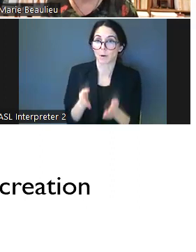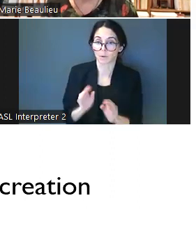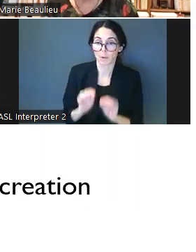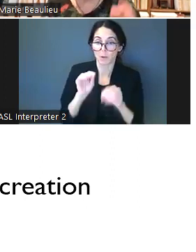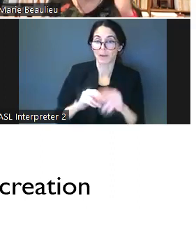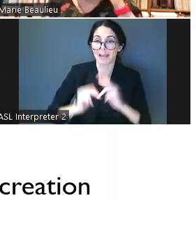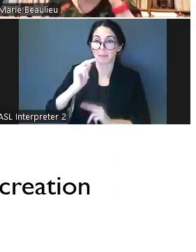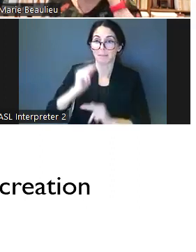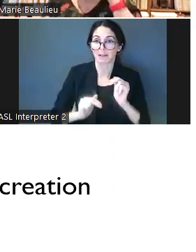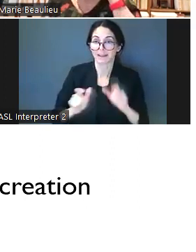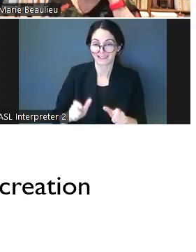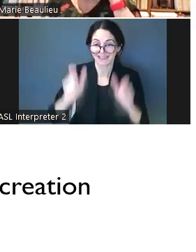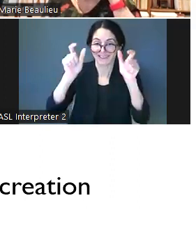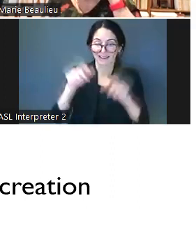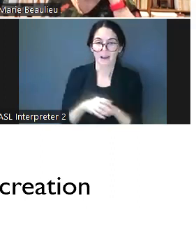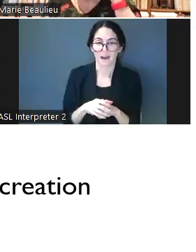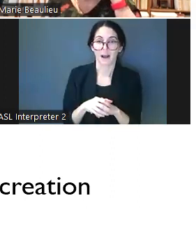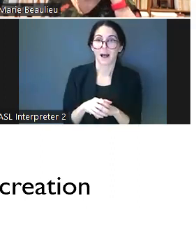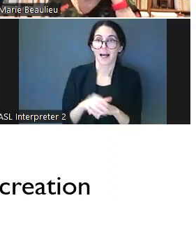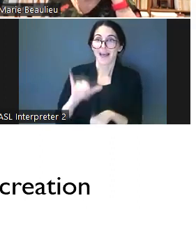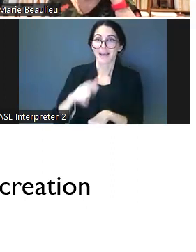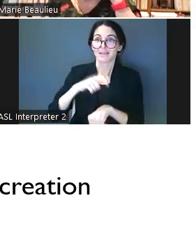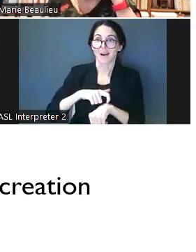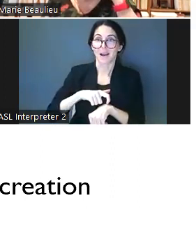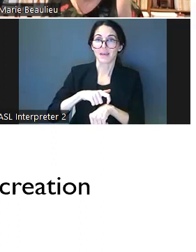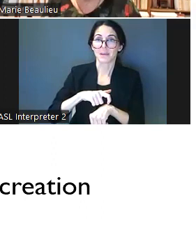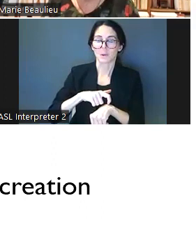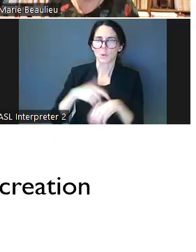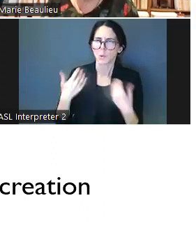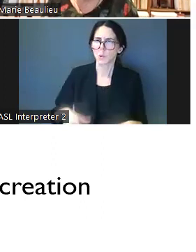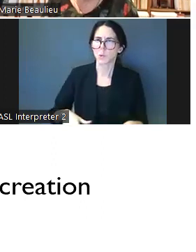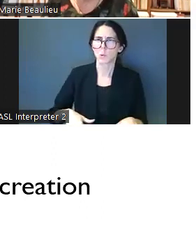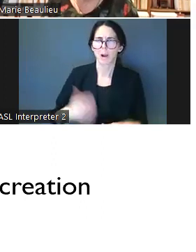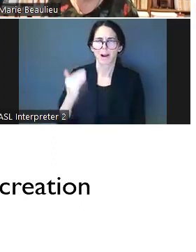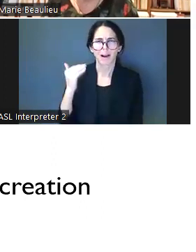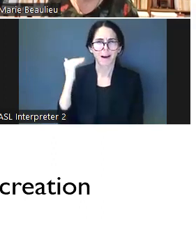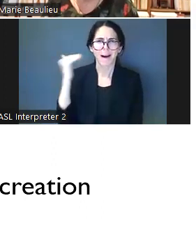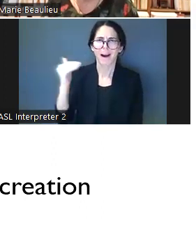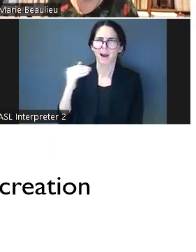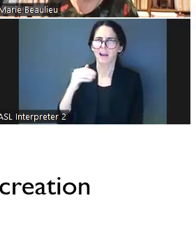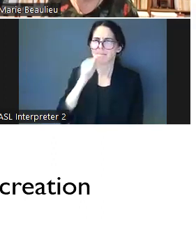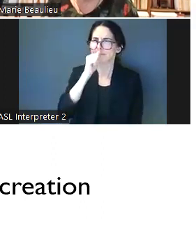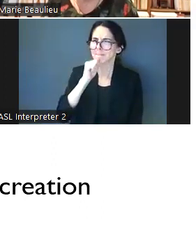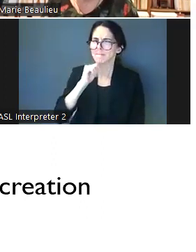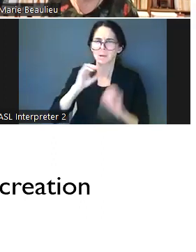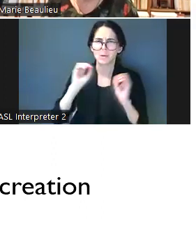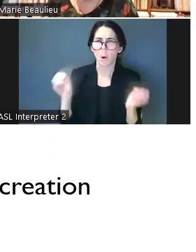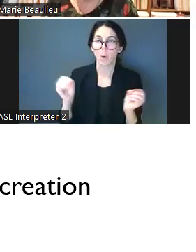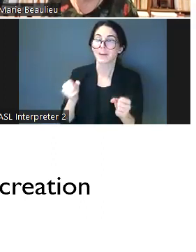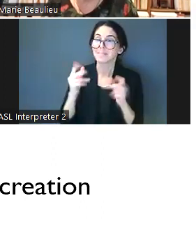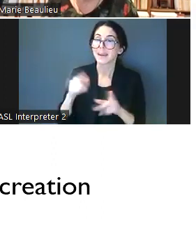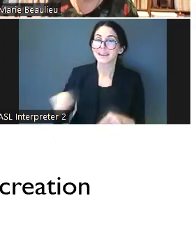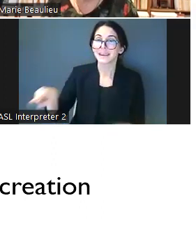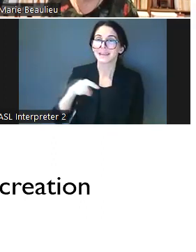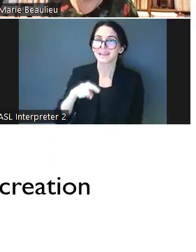residence can be a moment where people experience intolerance. Several participants reported experiencing